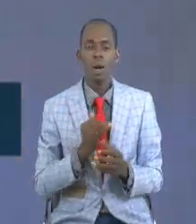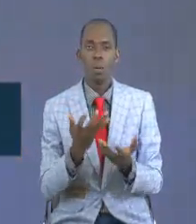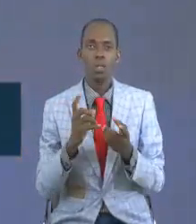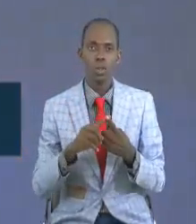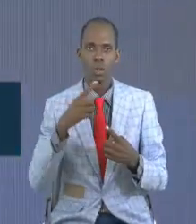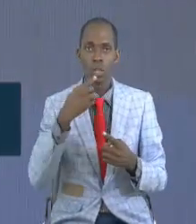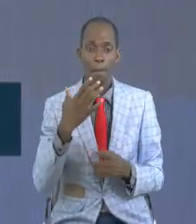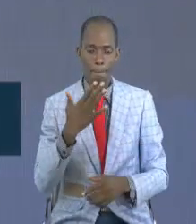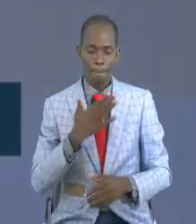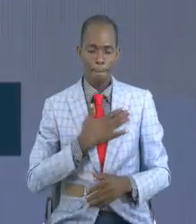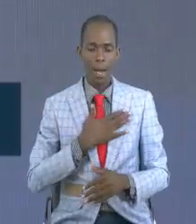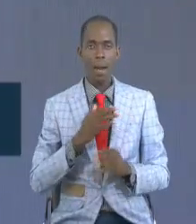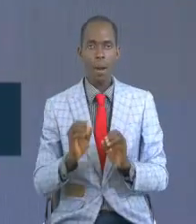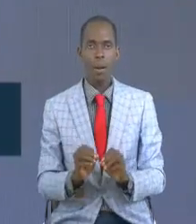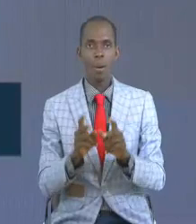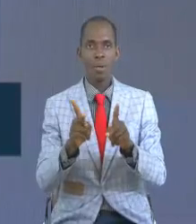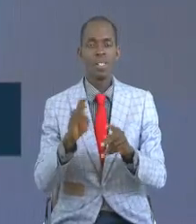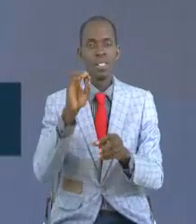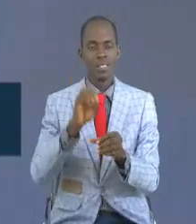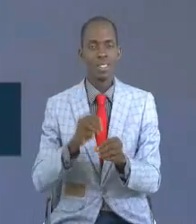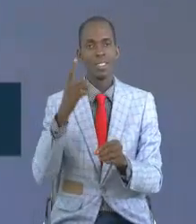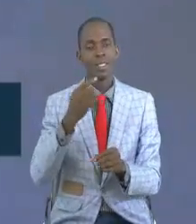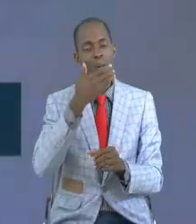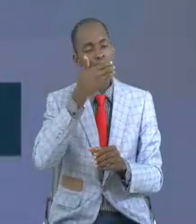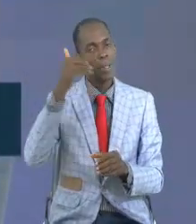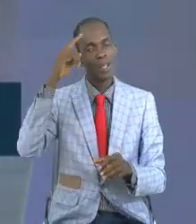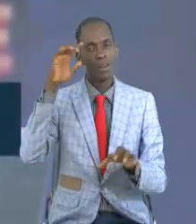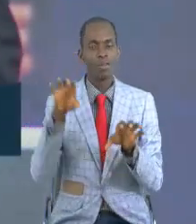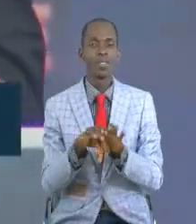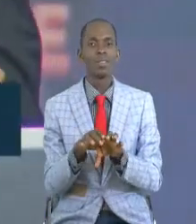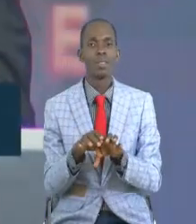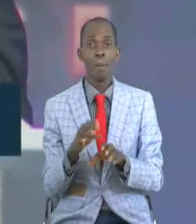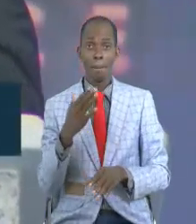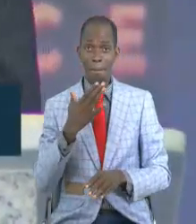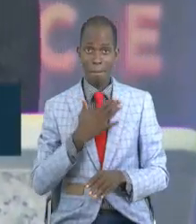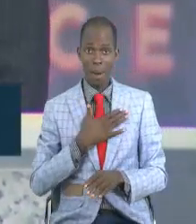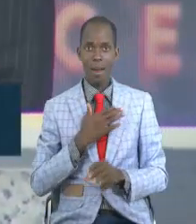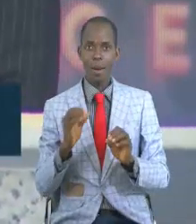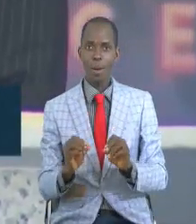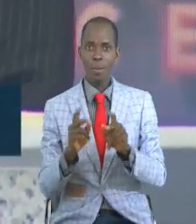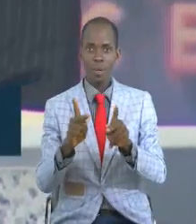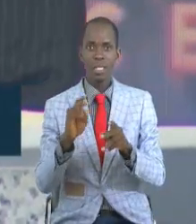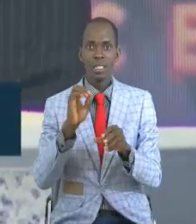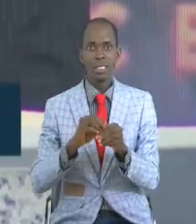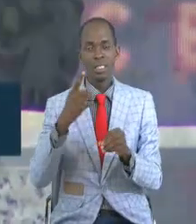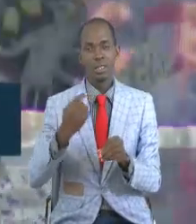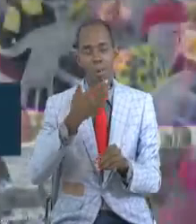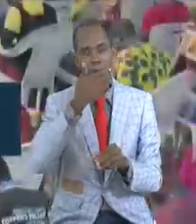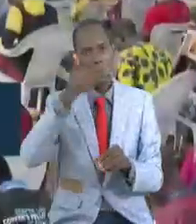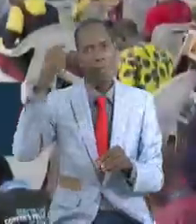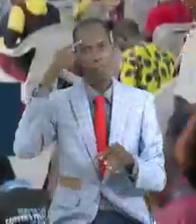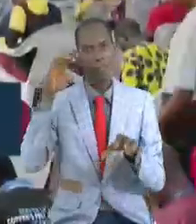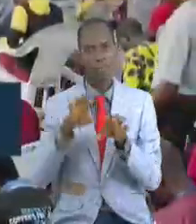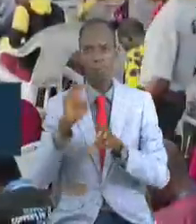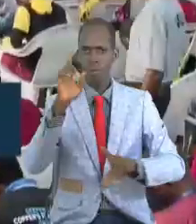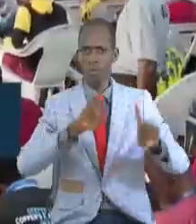my privilege in the better covenant. My privilege in the better covenant. Can you say that